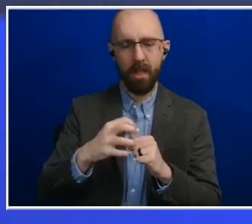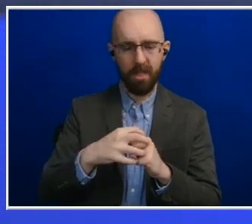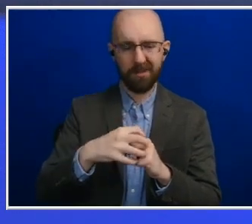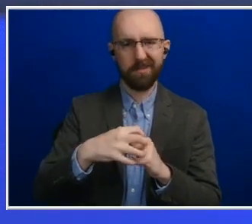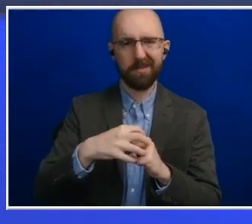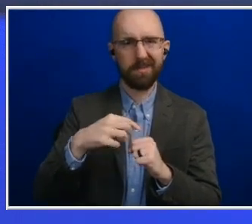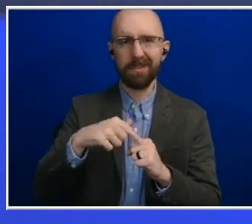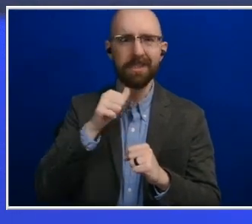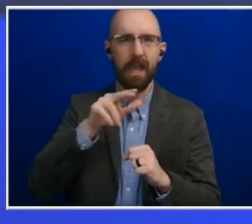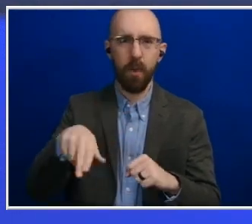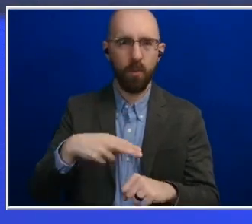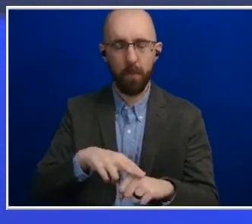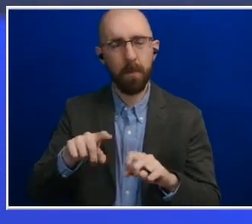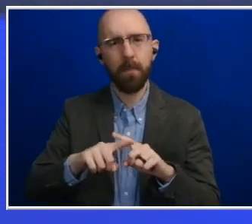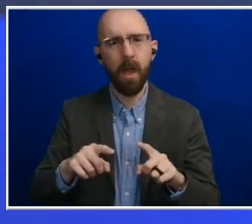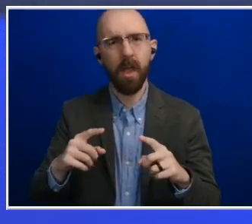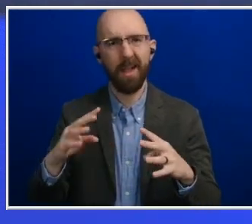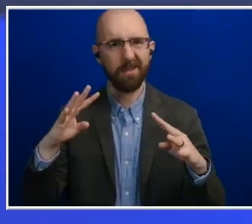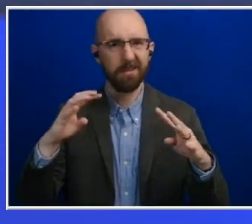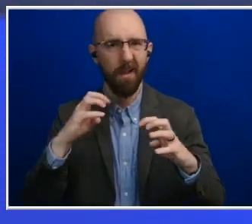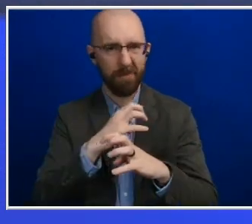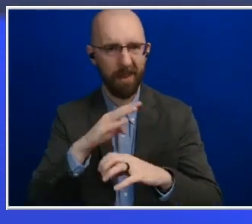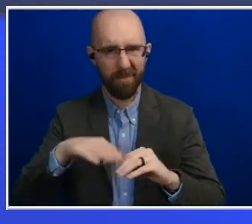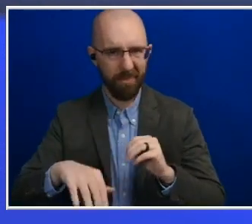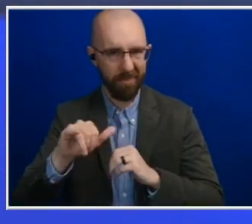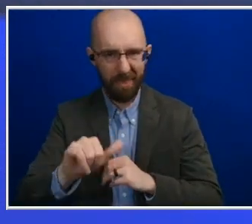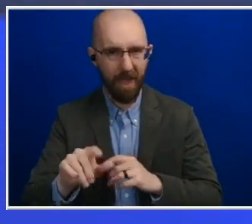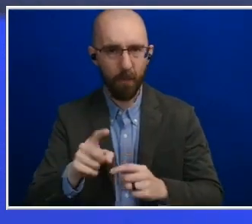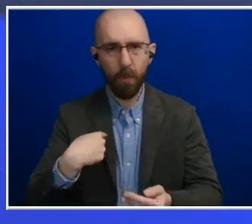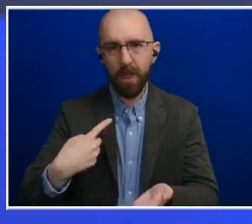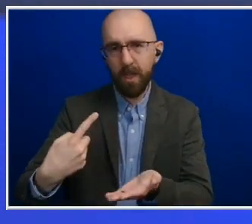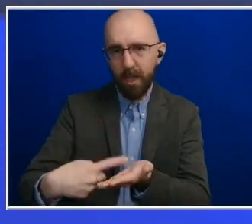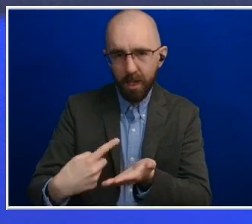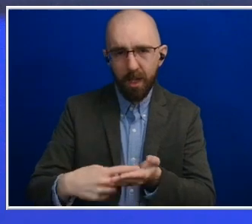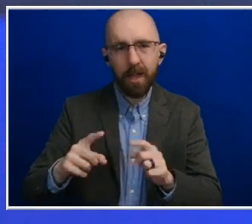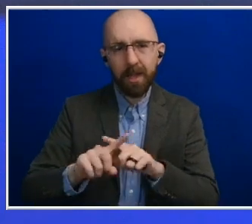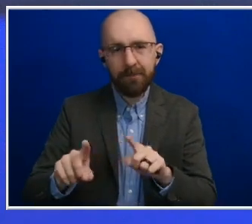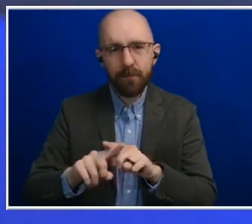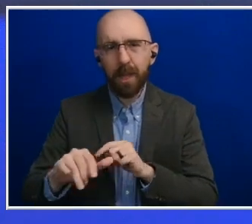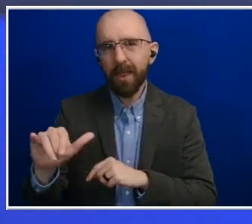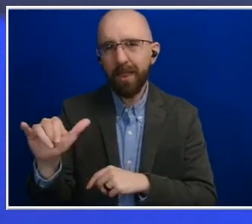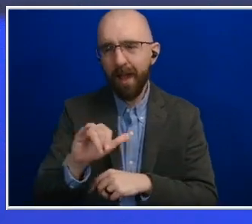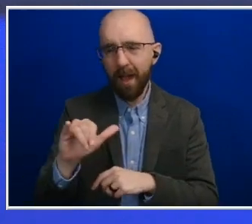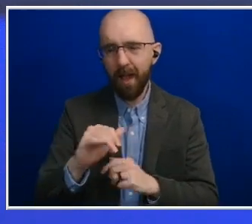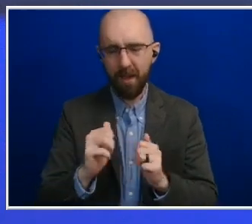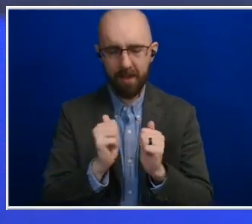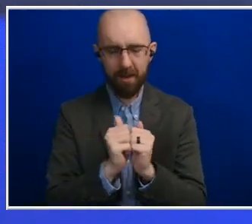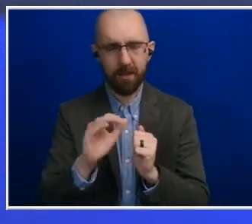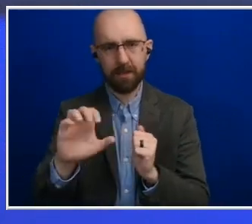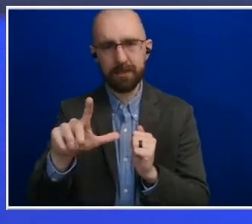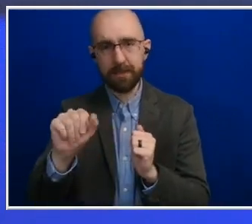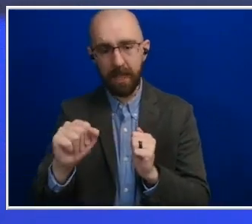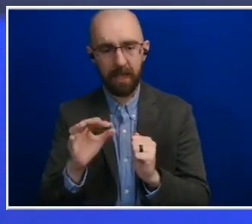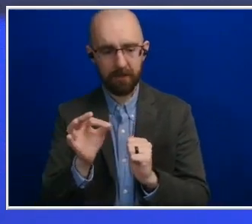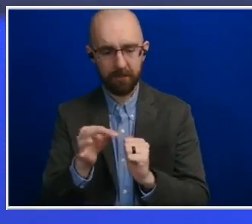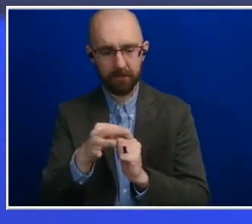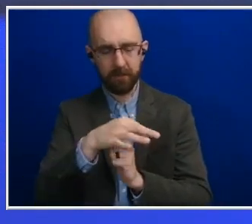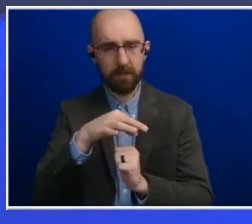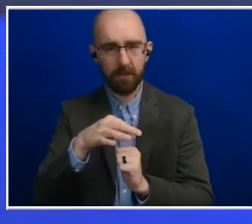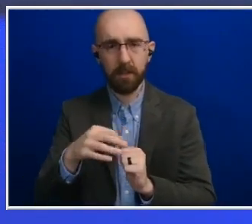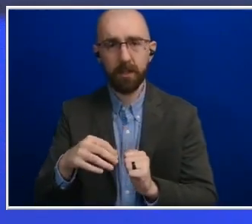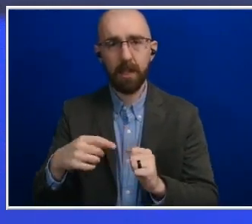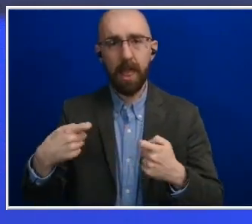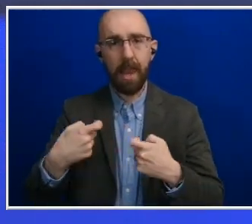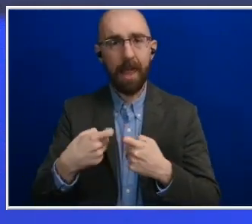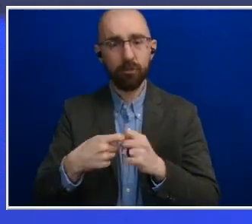more complicated than that when we talk about different, the brain cells themselves and the electrical currents that